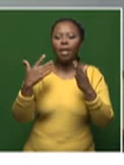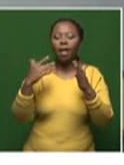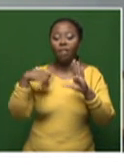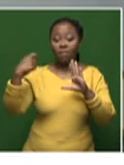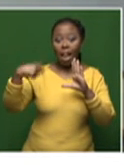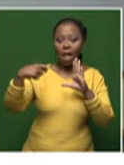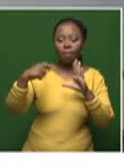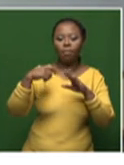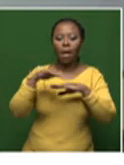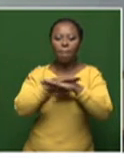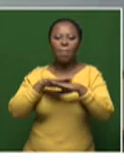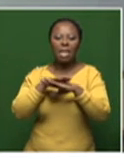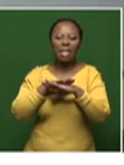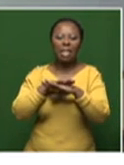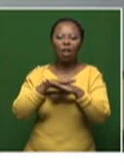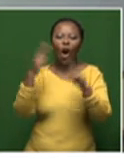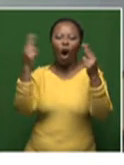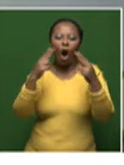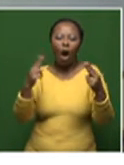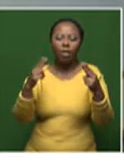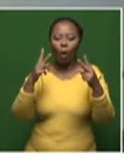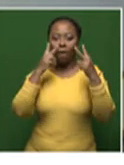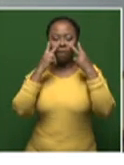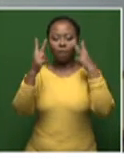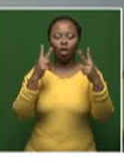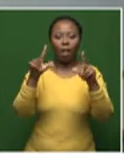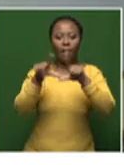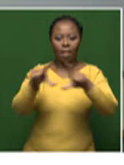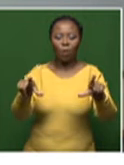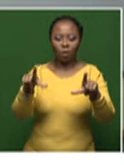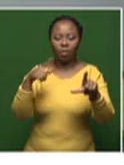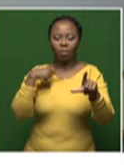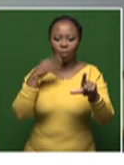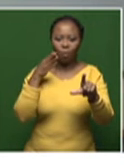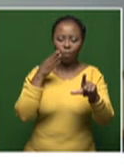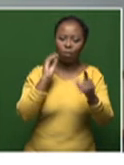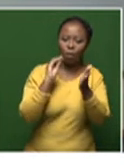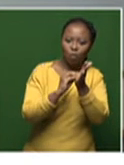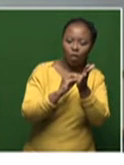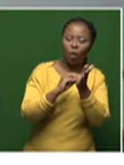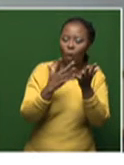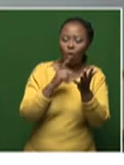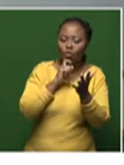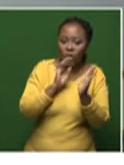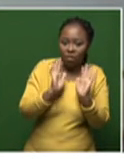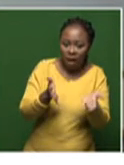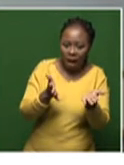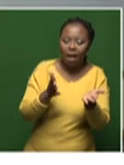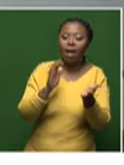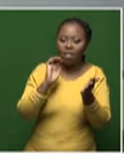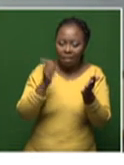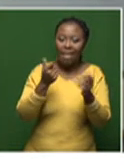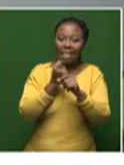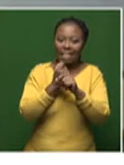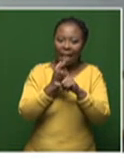basis of the type of art or visual language that I was using. And then I covered the